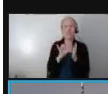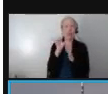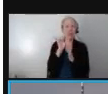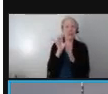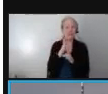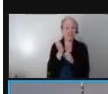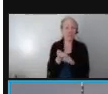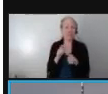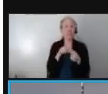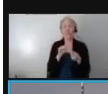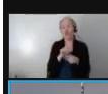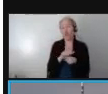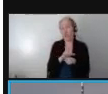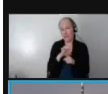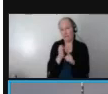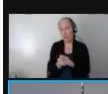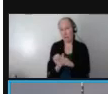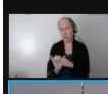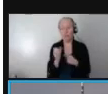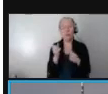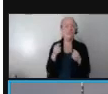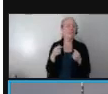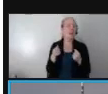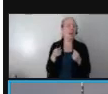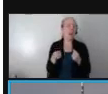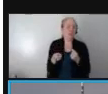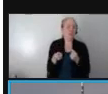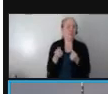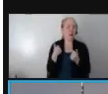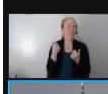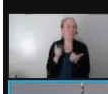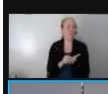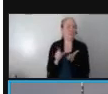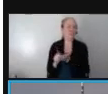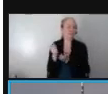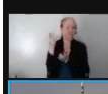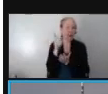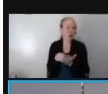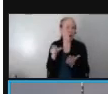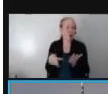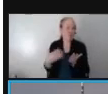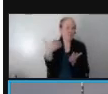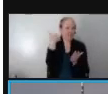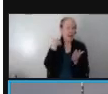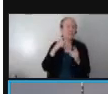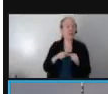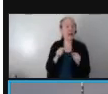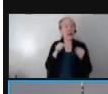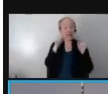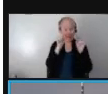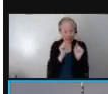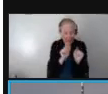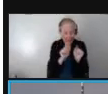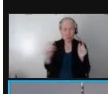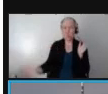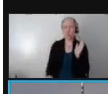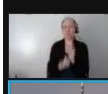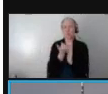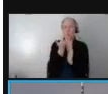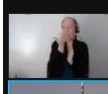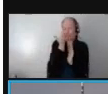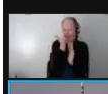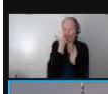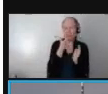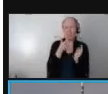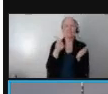and you'll find even more articles written by him as well in the past. But this is a new one that should be coming out soon. And